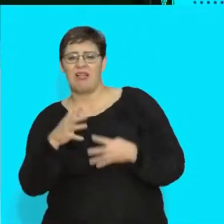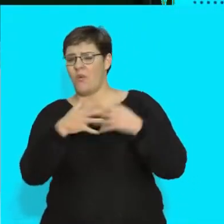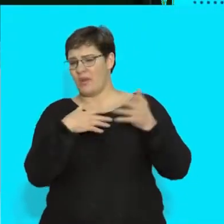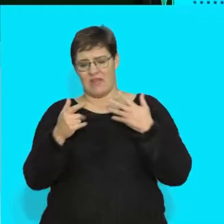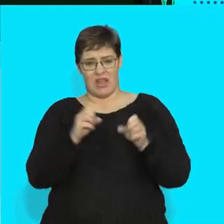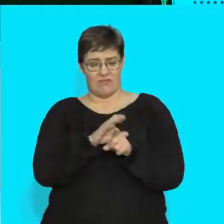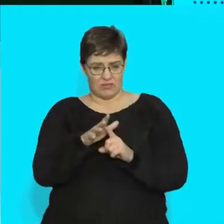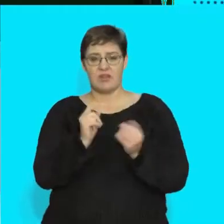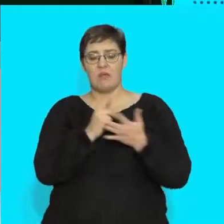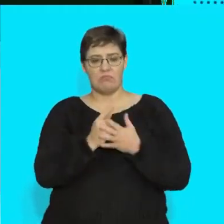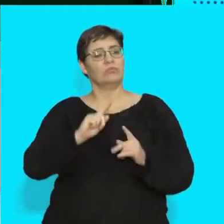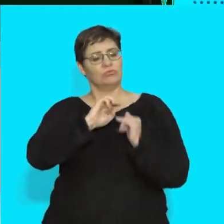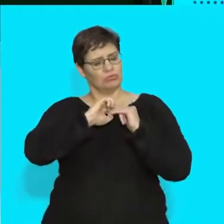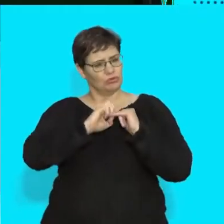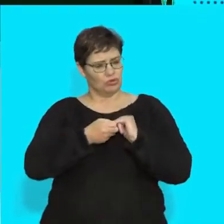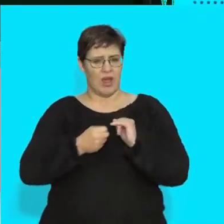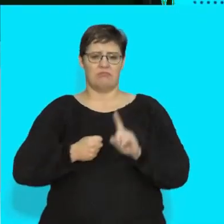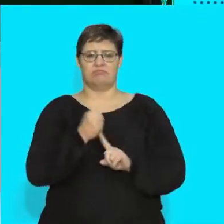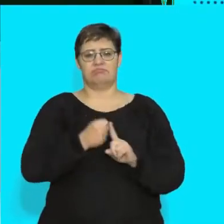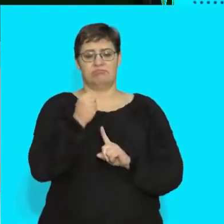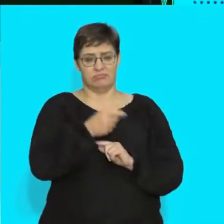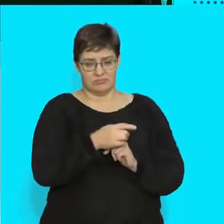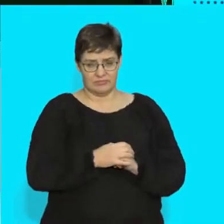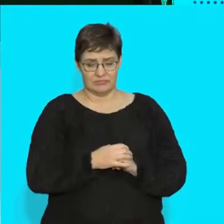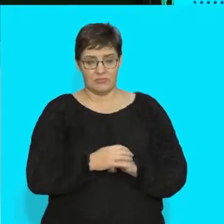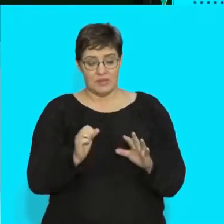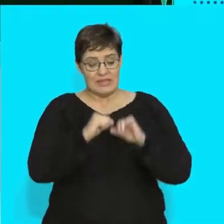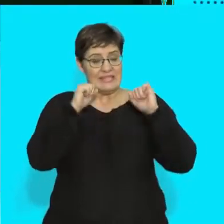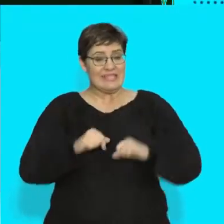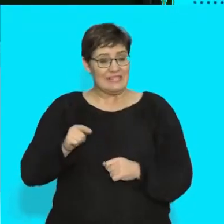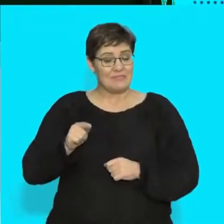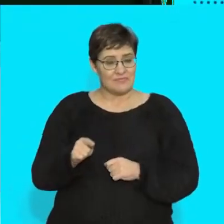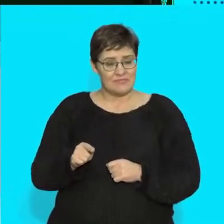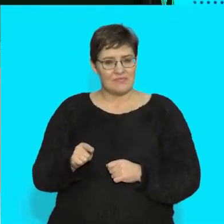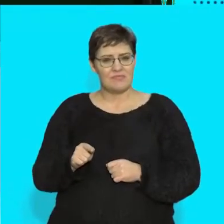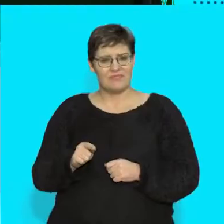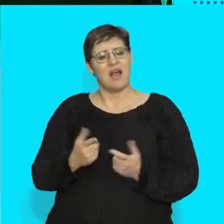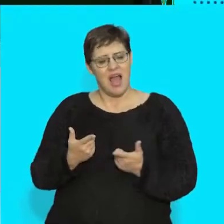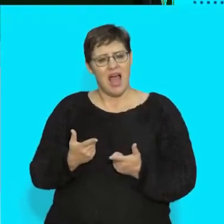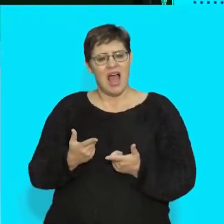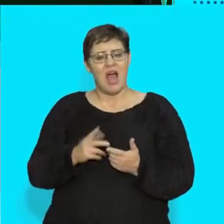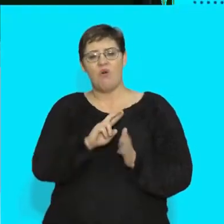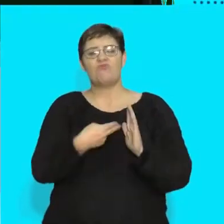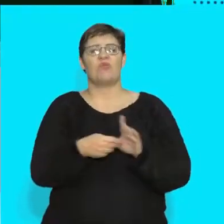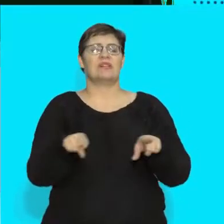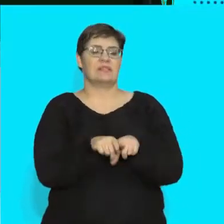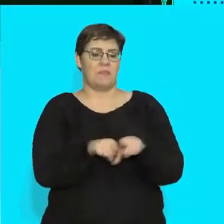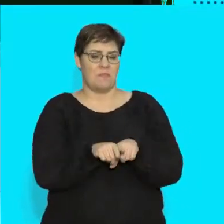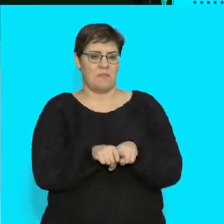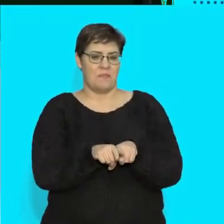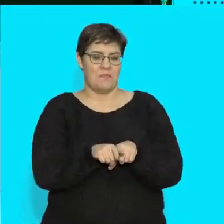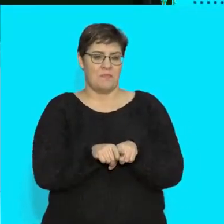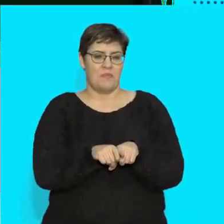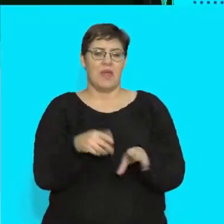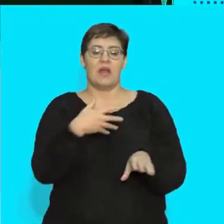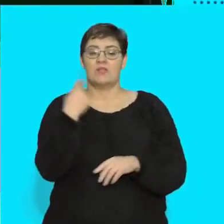and your body is trying to fight it. So this system, all right, plays a bit of the same role as your